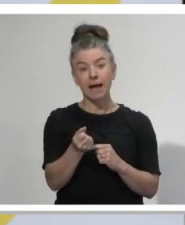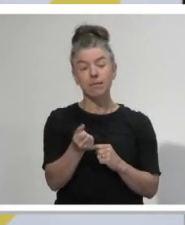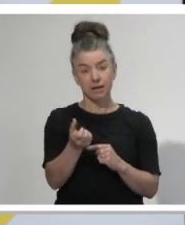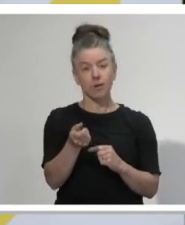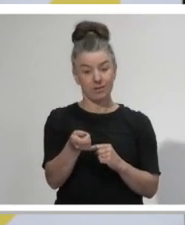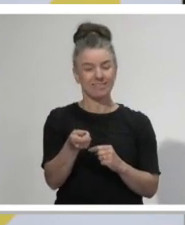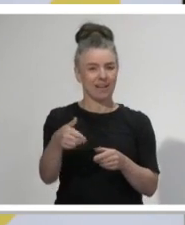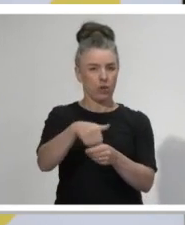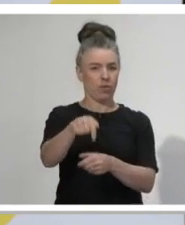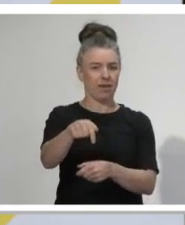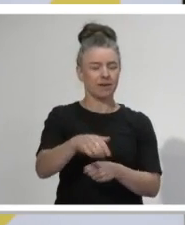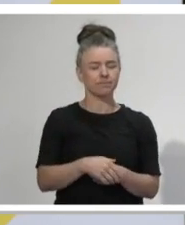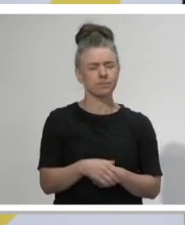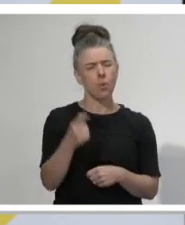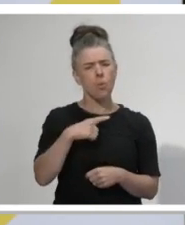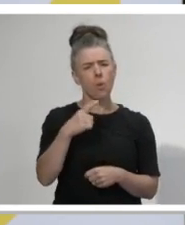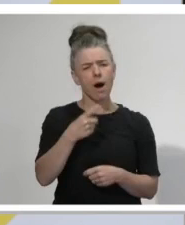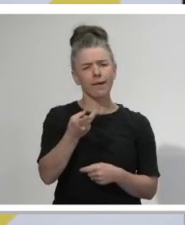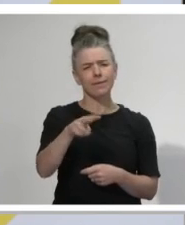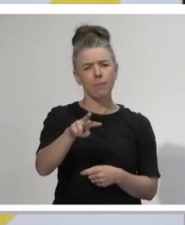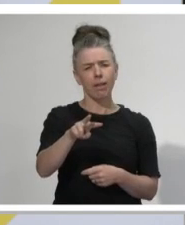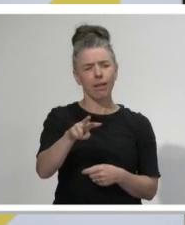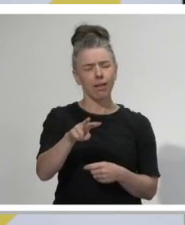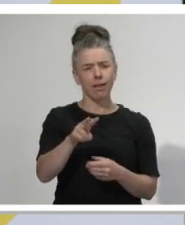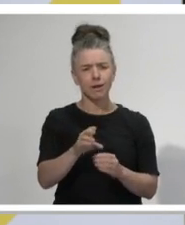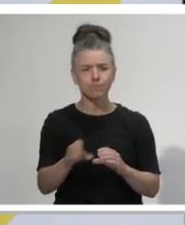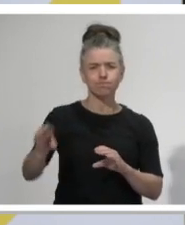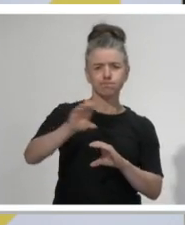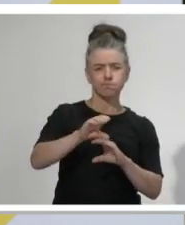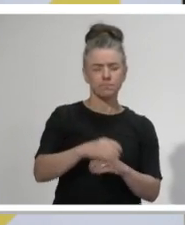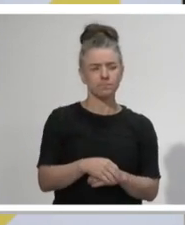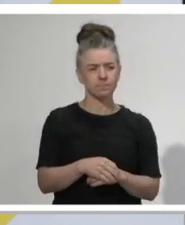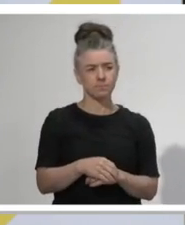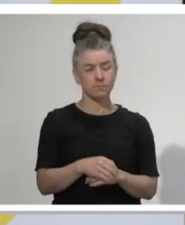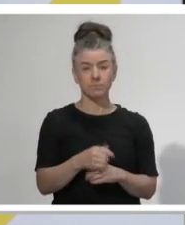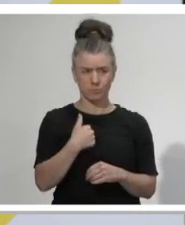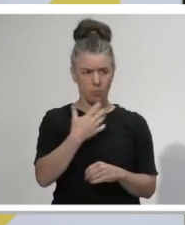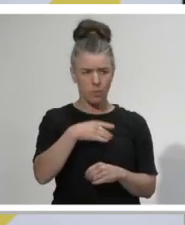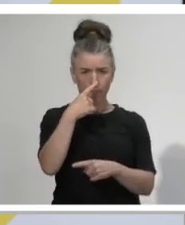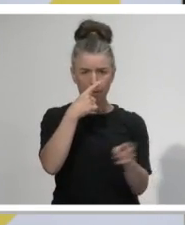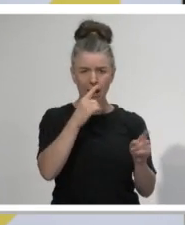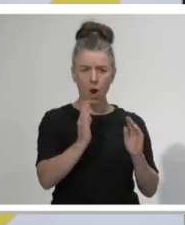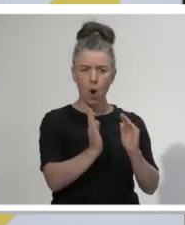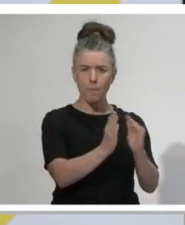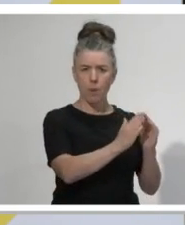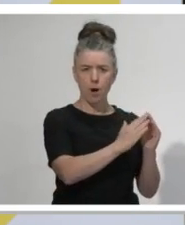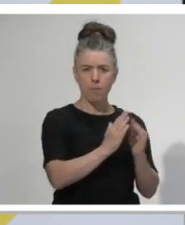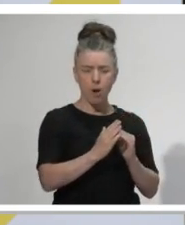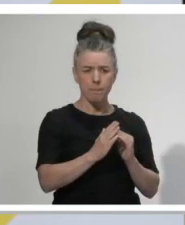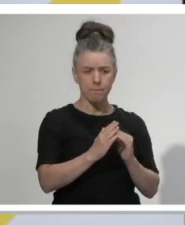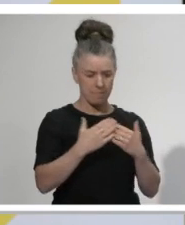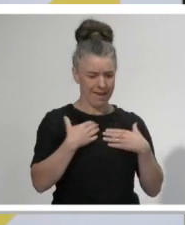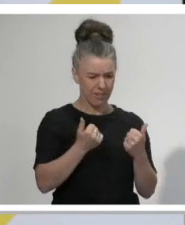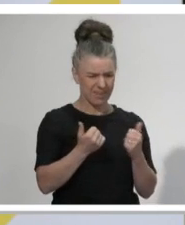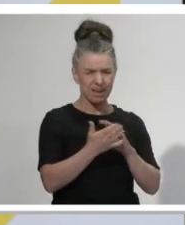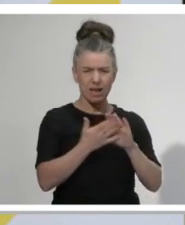2 reasons that we made the decision to double the payment. At a time when we're asking people to stay at home in their bubbles and keep well,